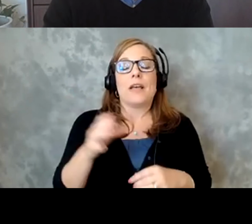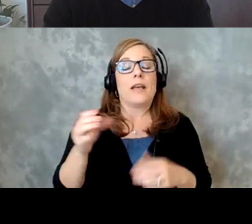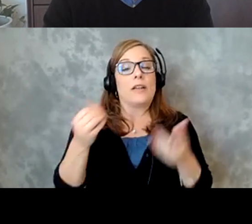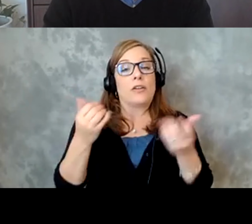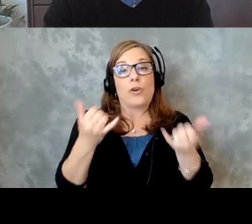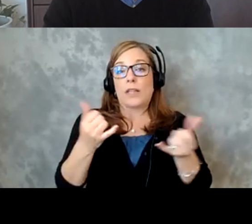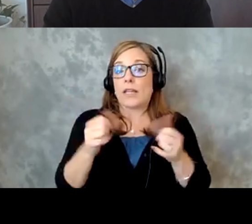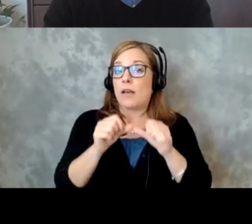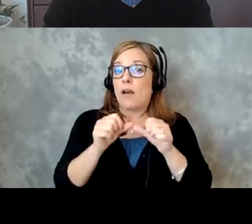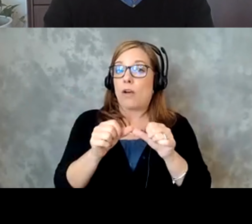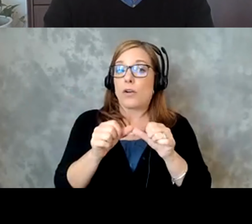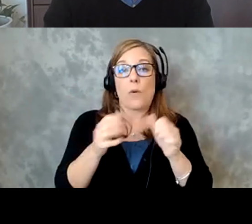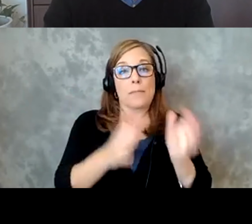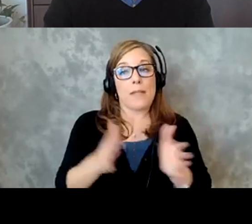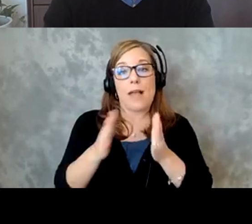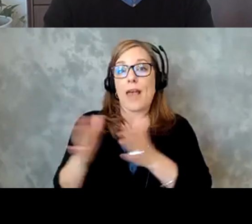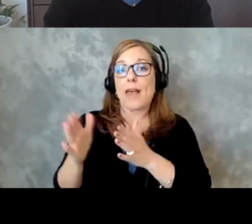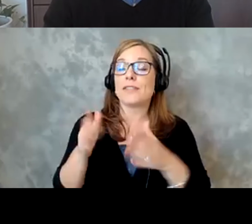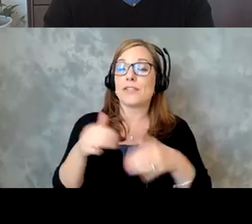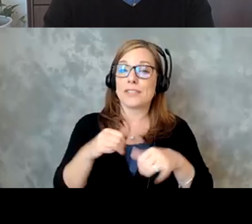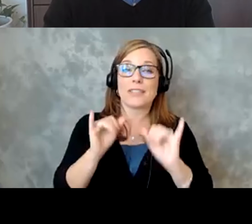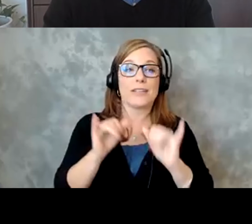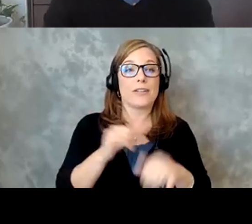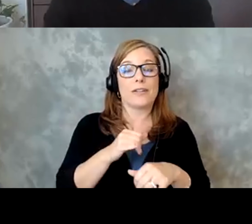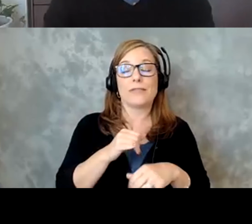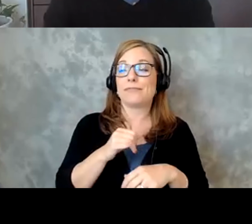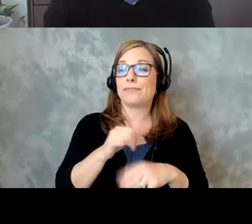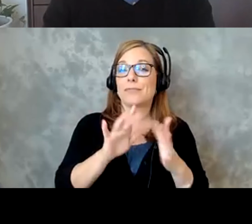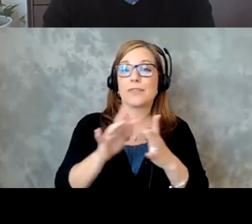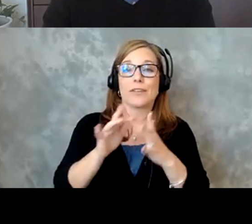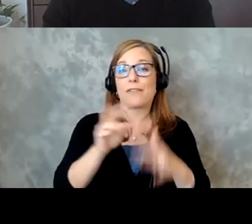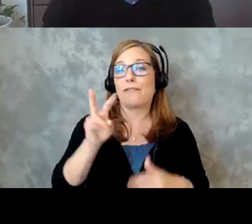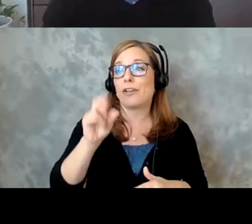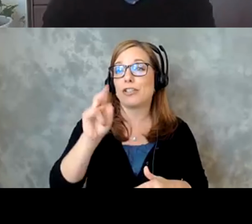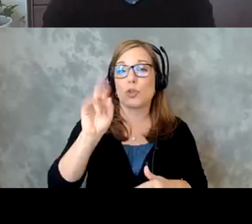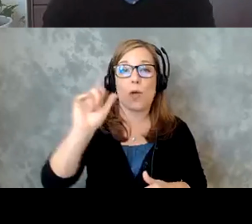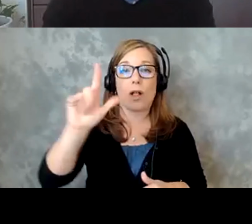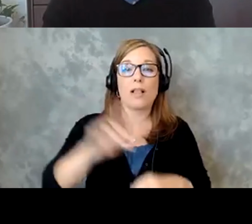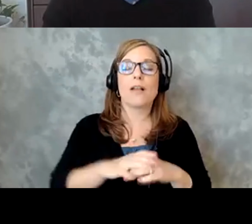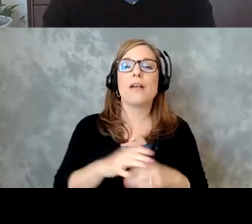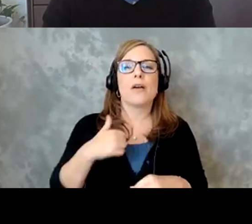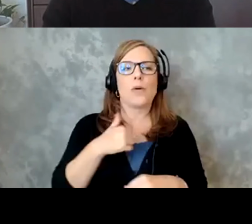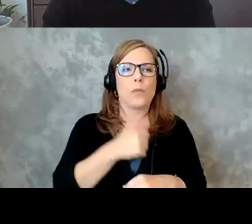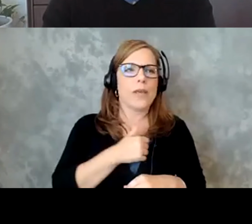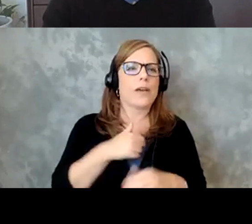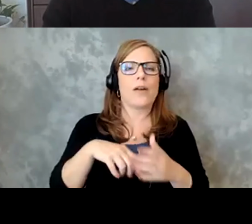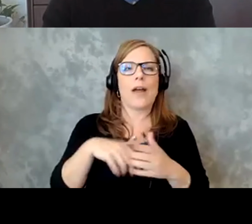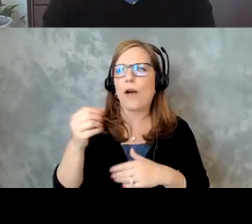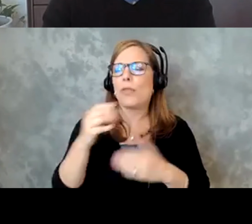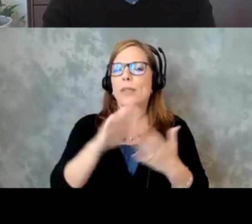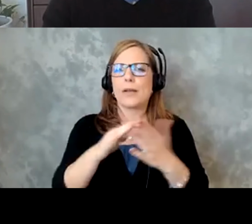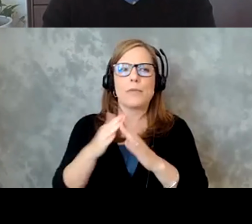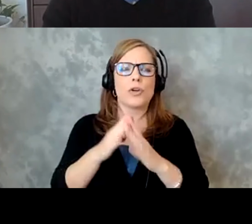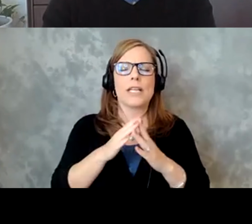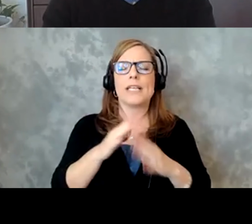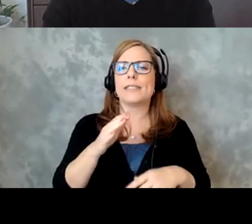are virtually still right now out and about. We are the boots on the street, and we're partnering with stakeholders in communities